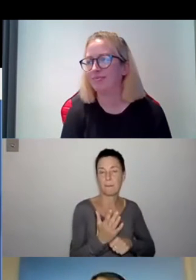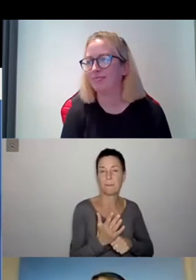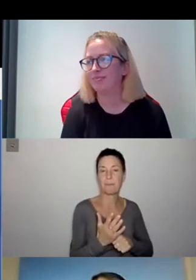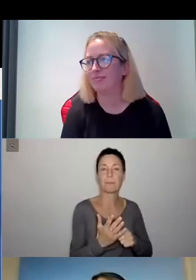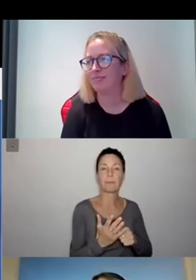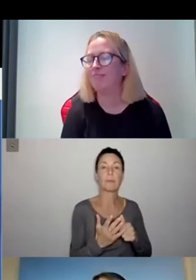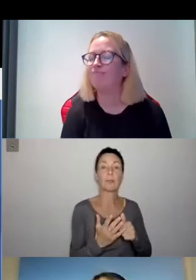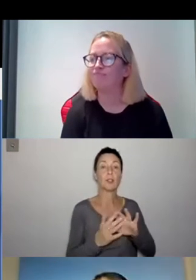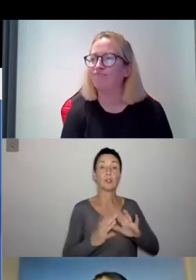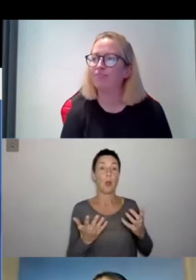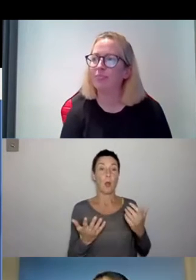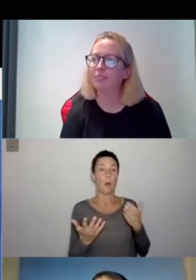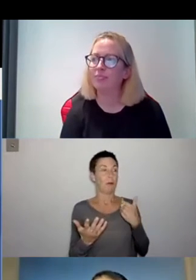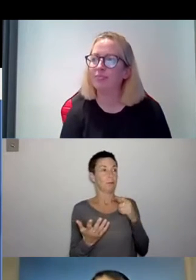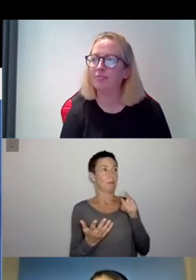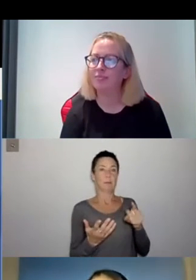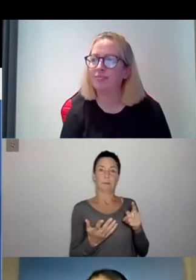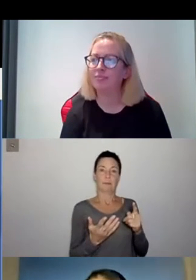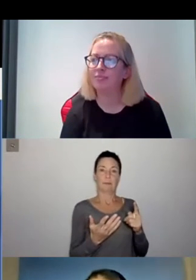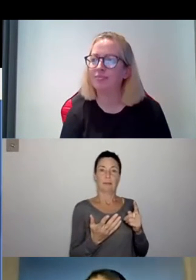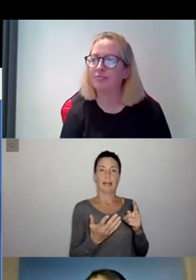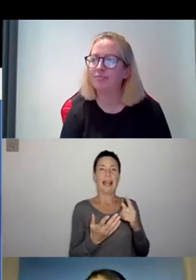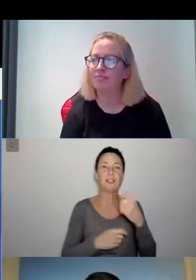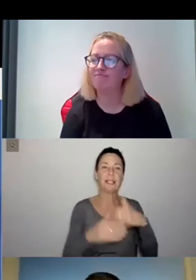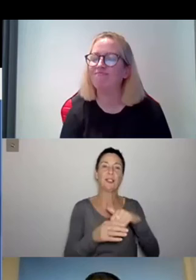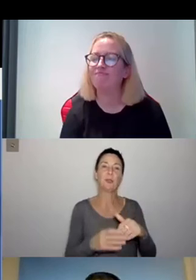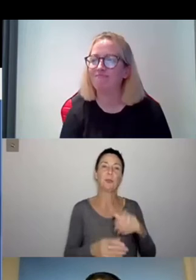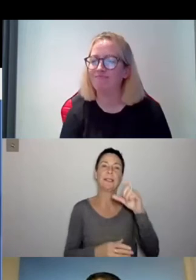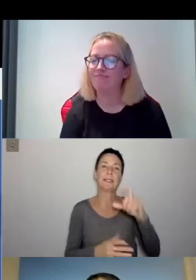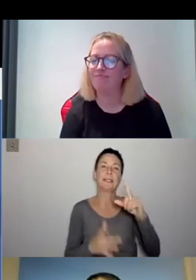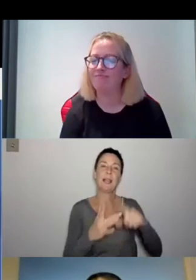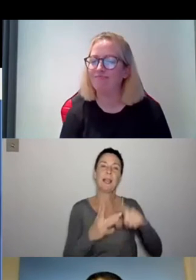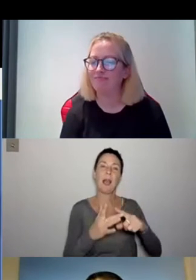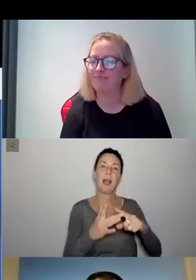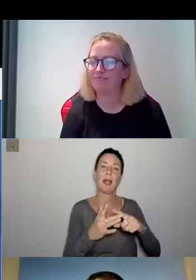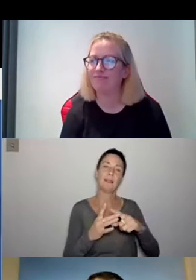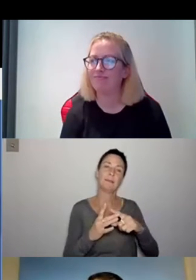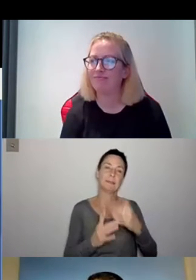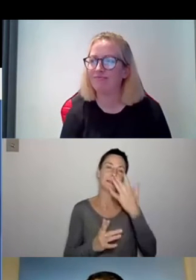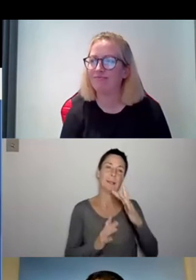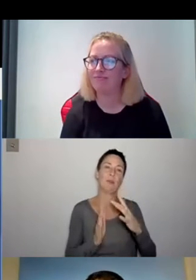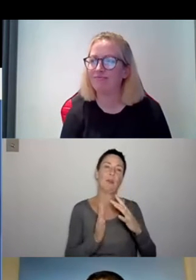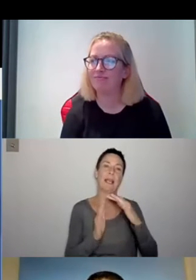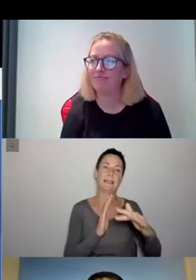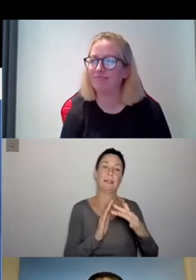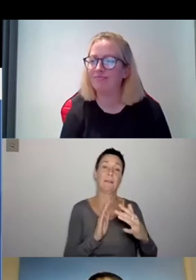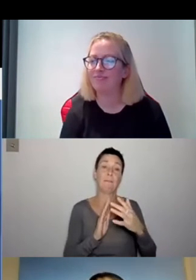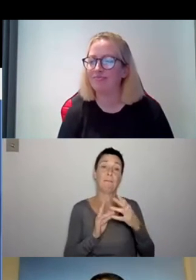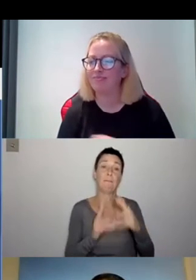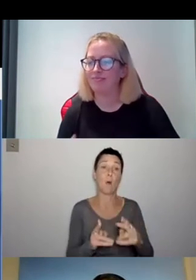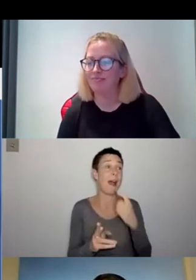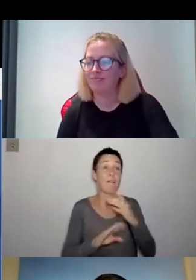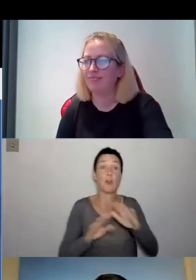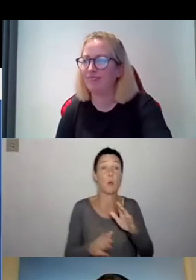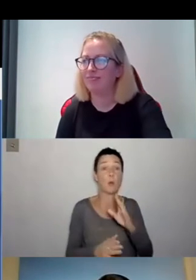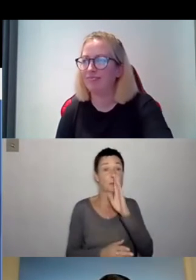unfiltered normal form and then gets changed into a simulated form. And I've got no direct recordings of that, unfortunately.